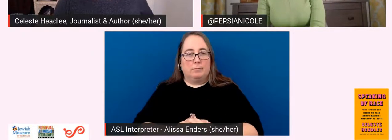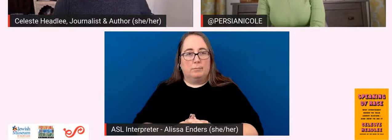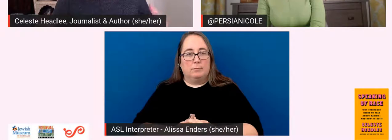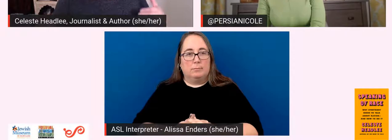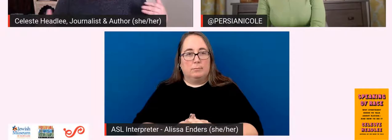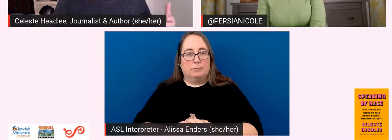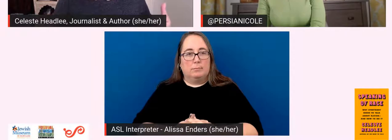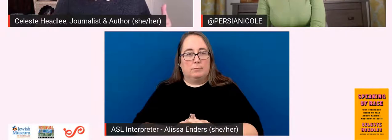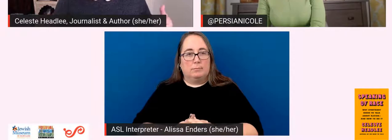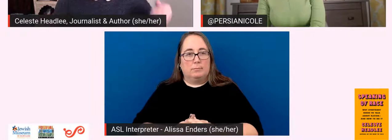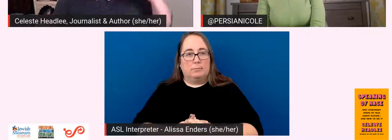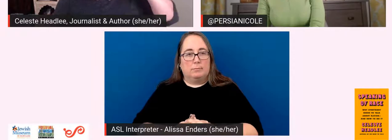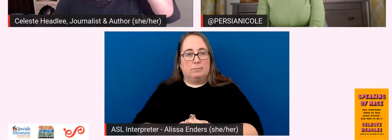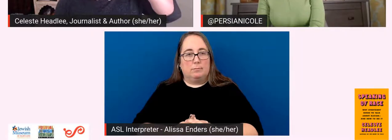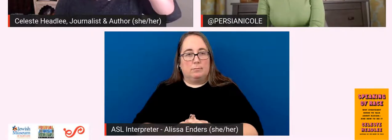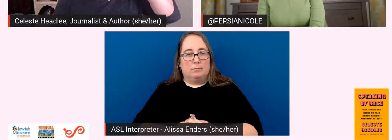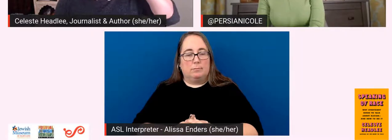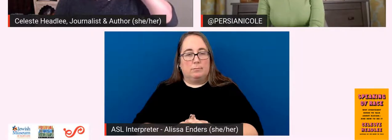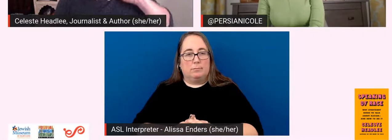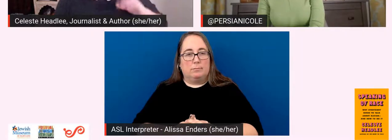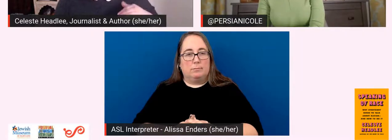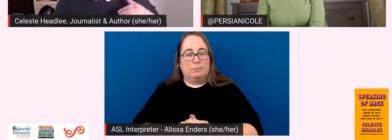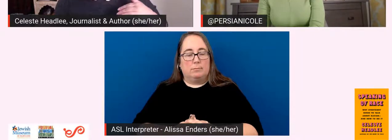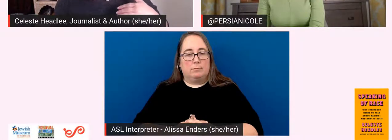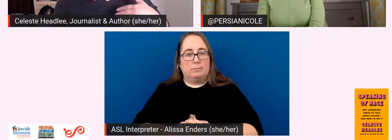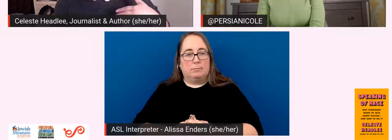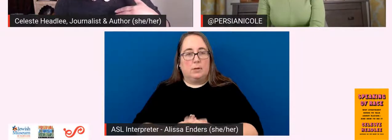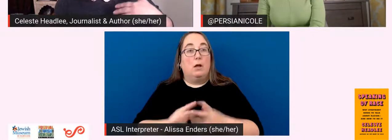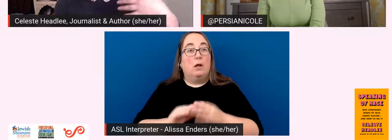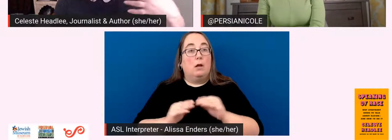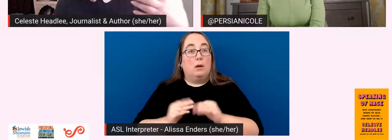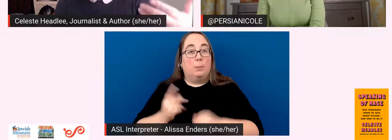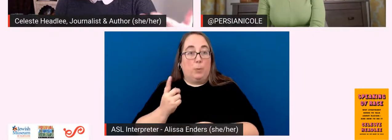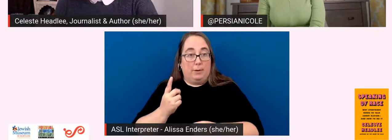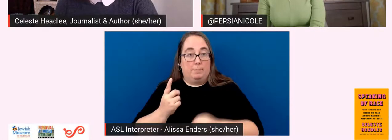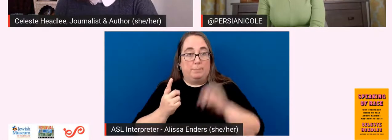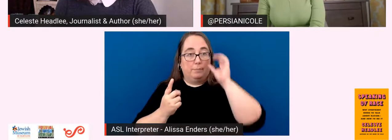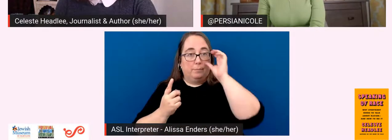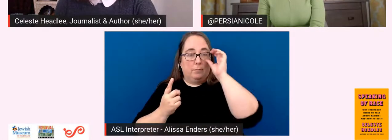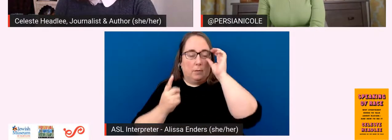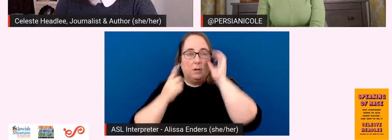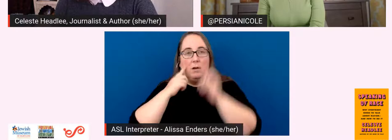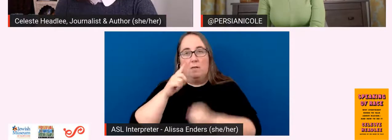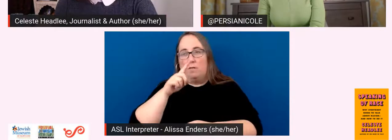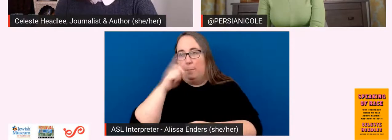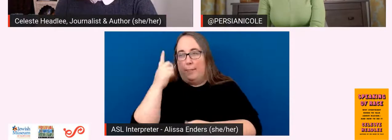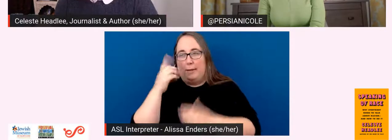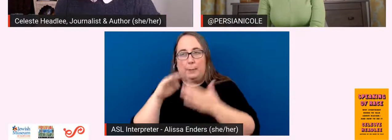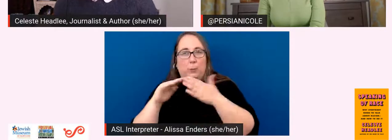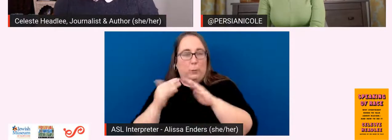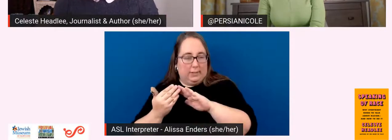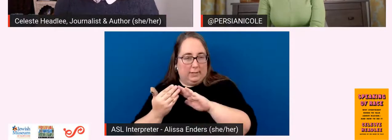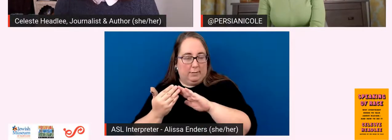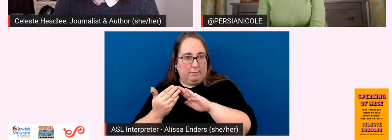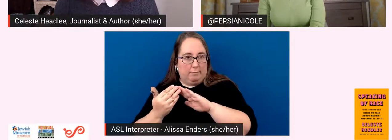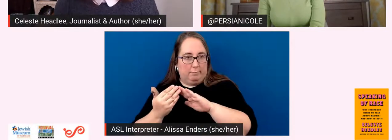So that happens in a few ways. Number one, even among the black community,